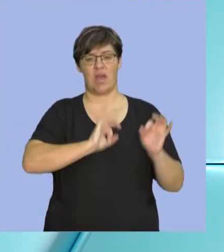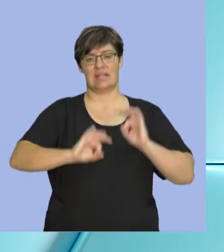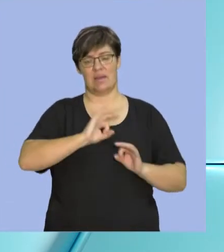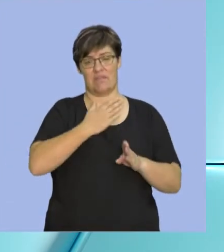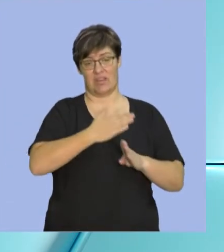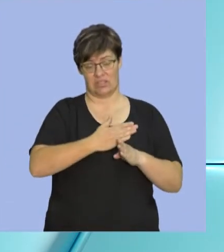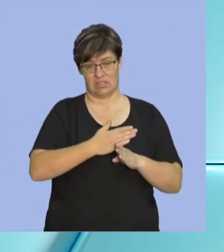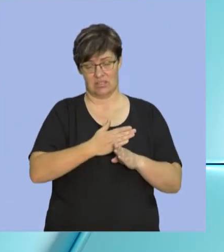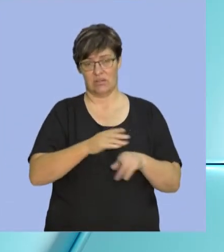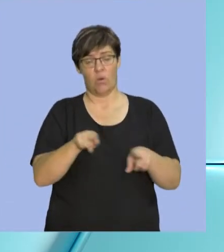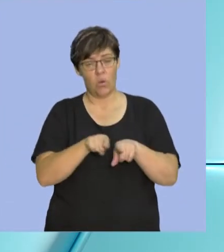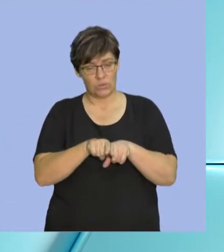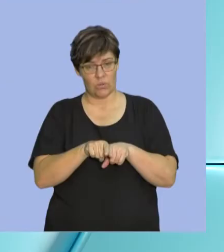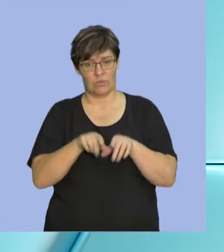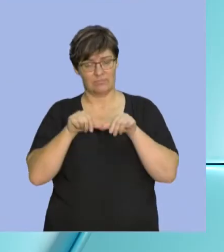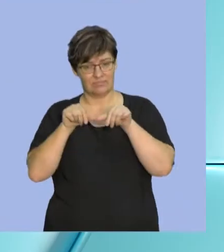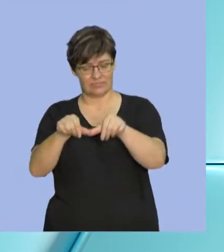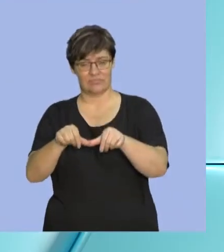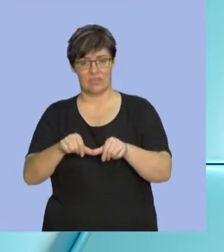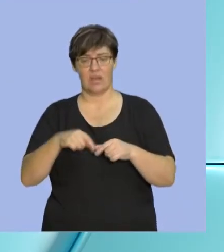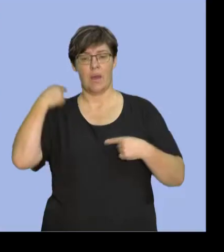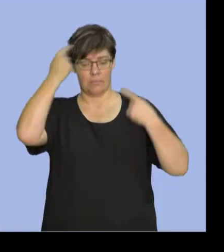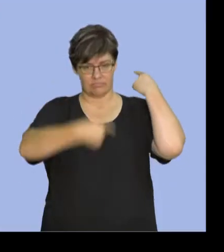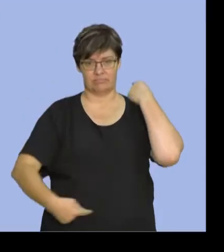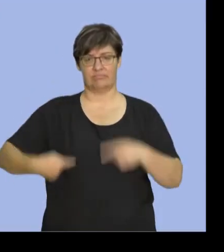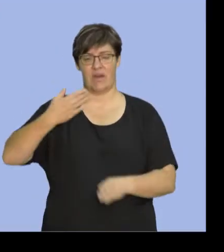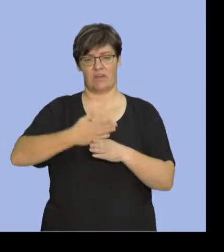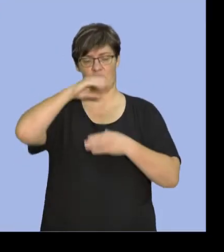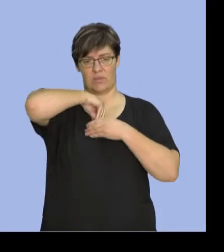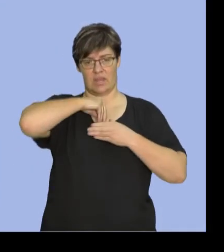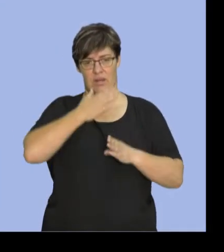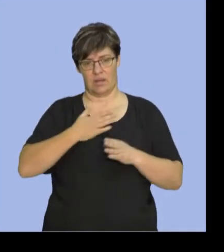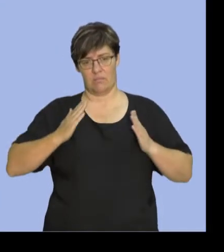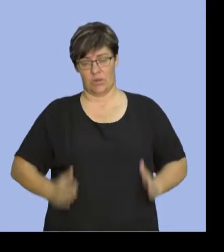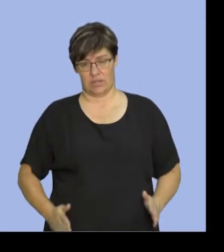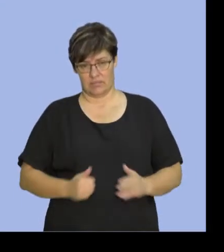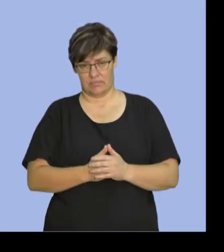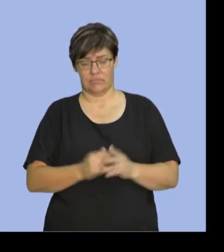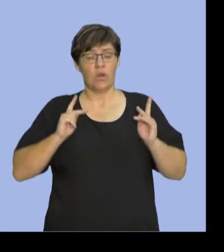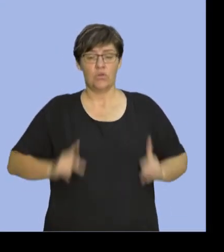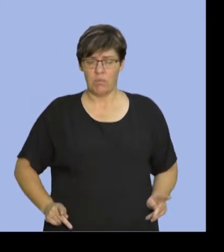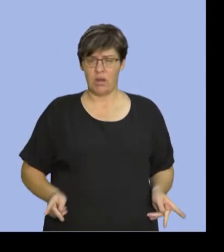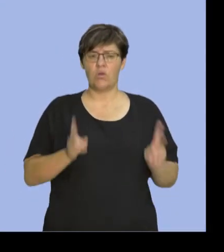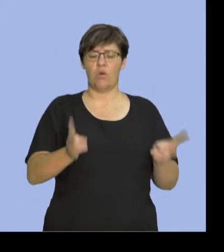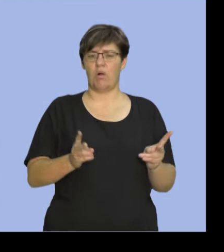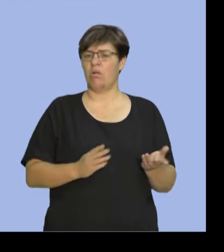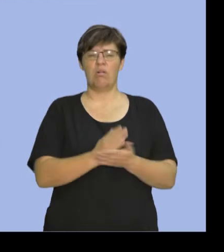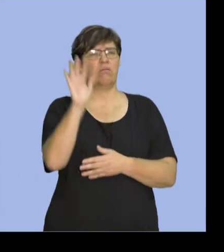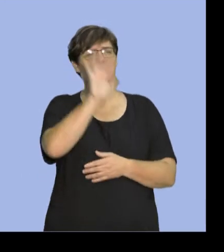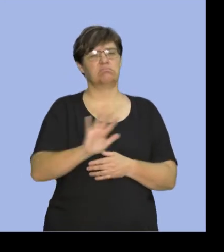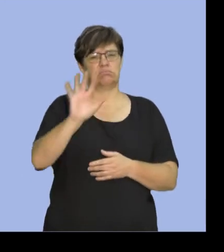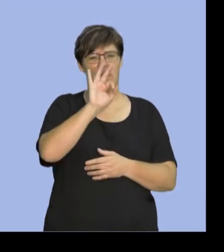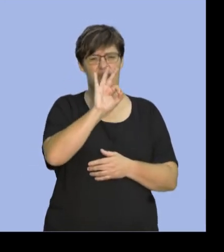as maintaining metabolism in the body. So the humans normally maintain their body temperature around 37